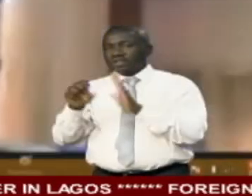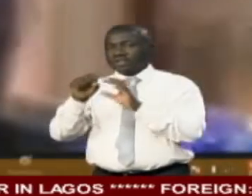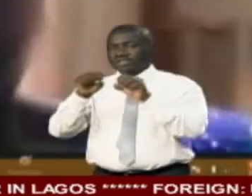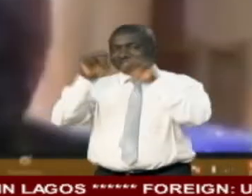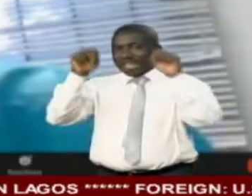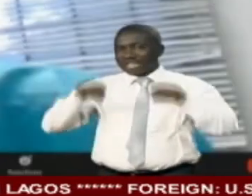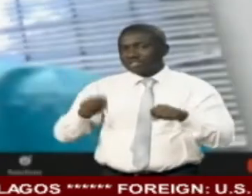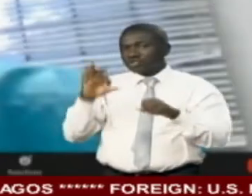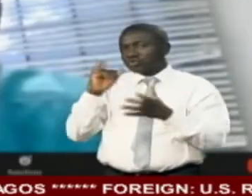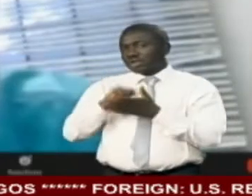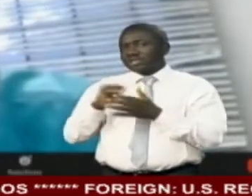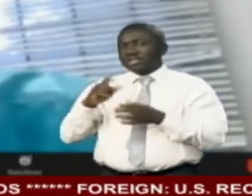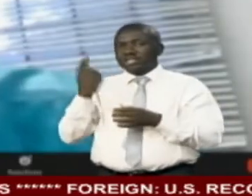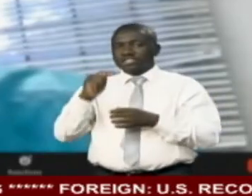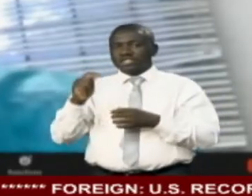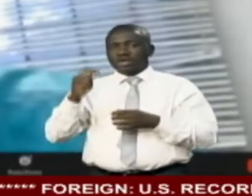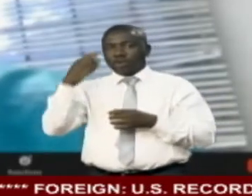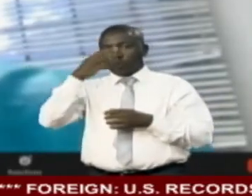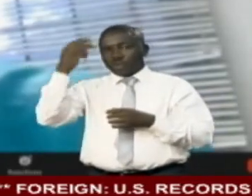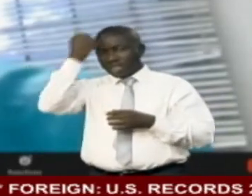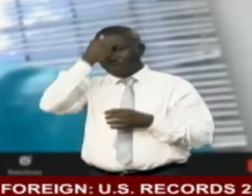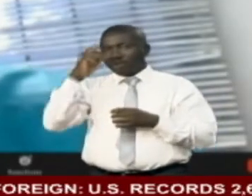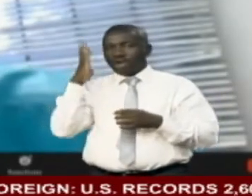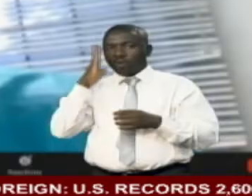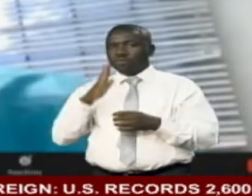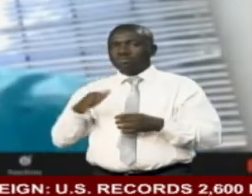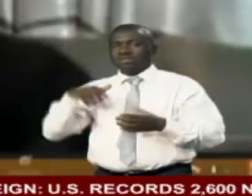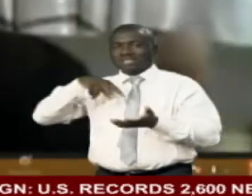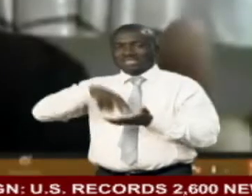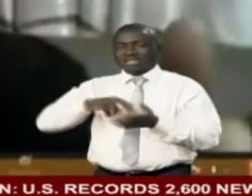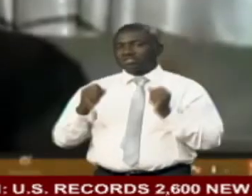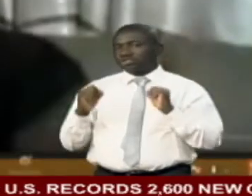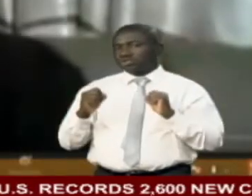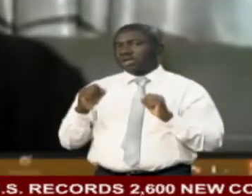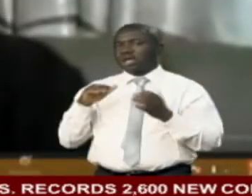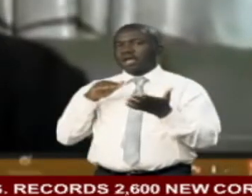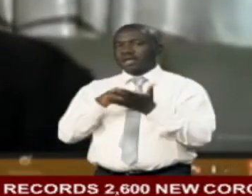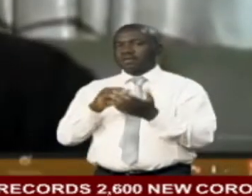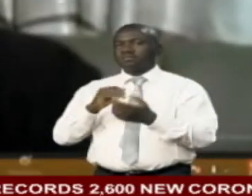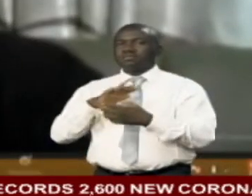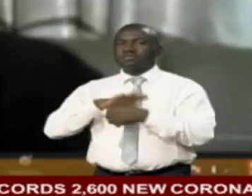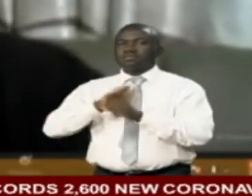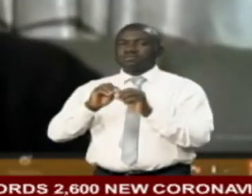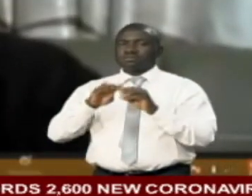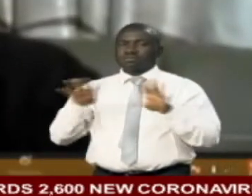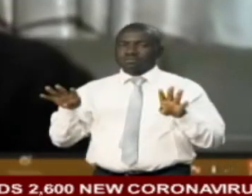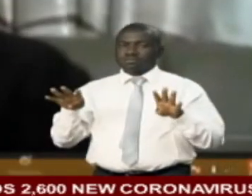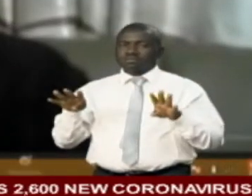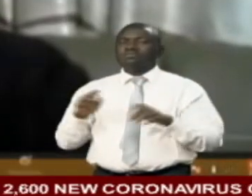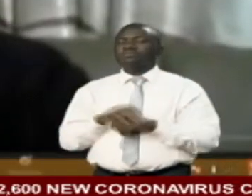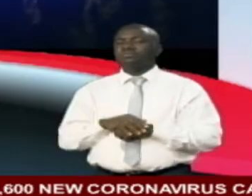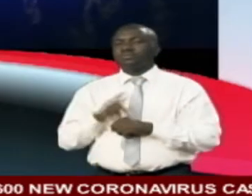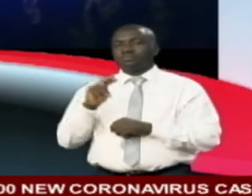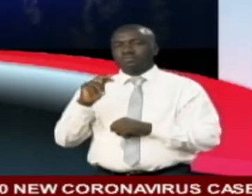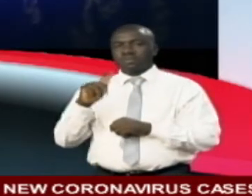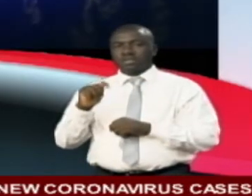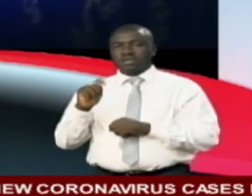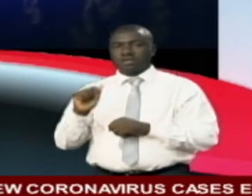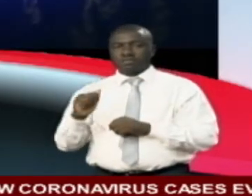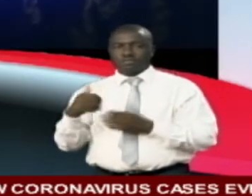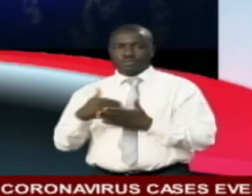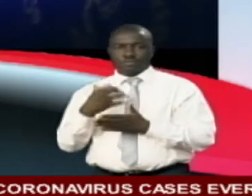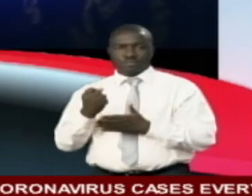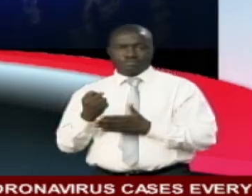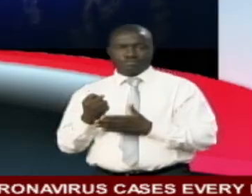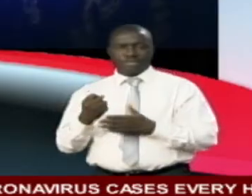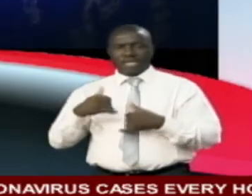build its resilience against the virus. In Abuja, Onengiye Fineface, NTA News. And still